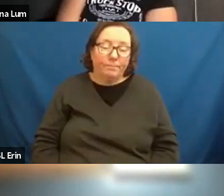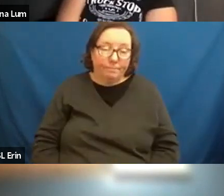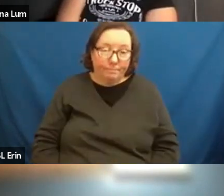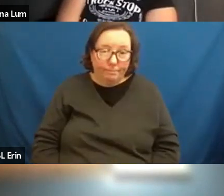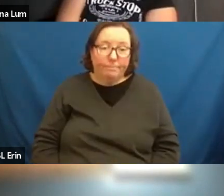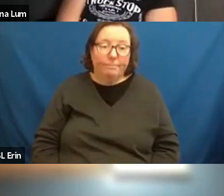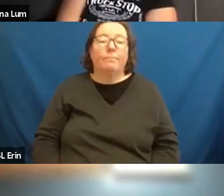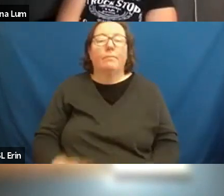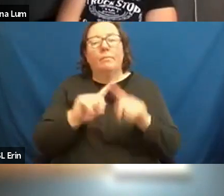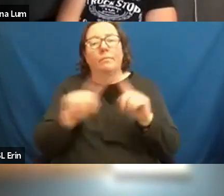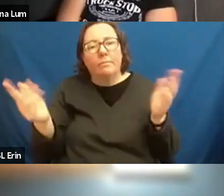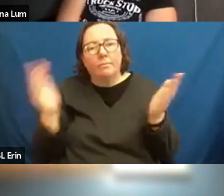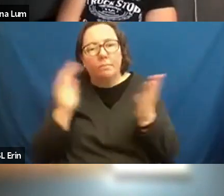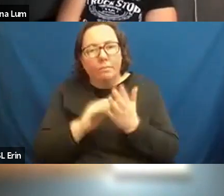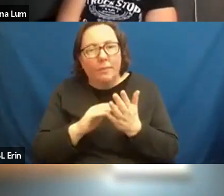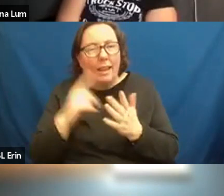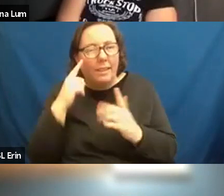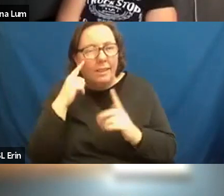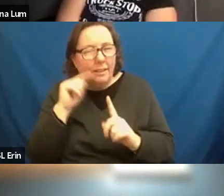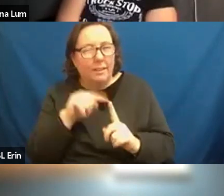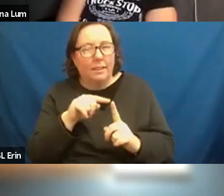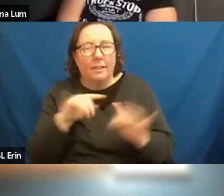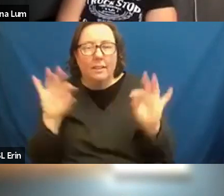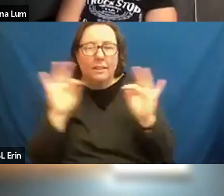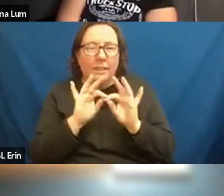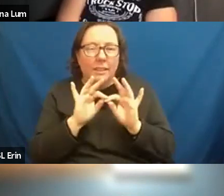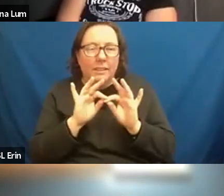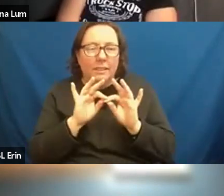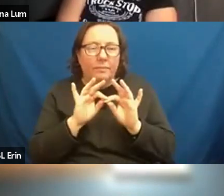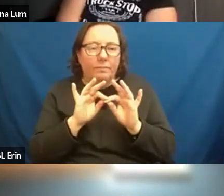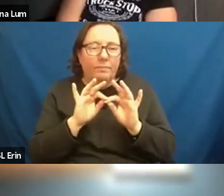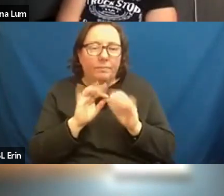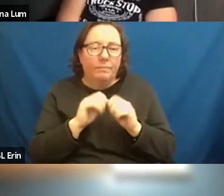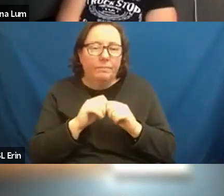But again, I think the key is to